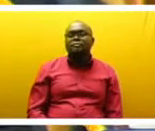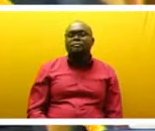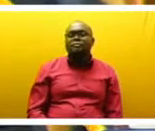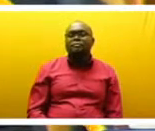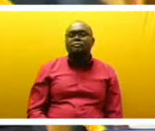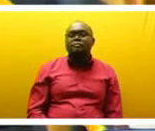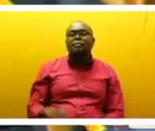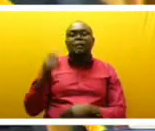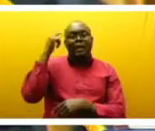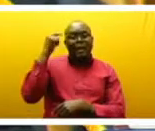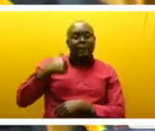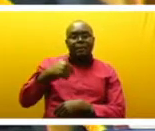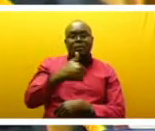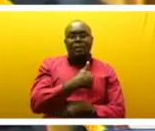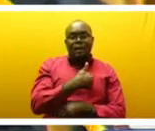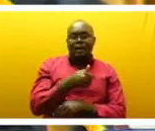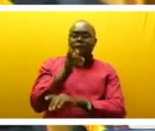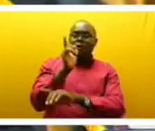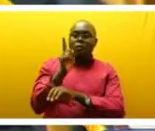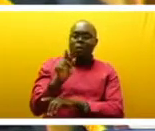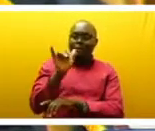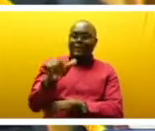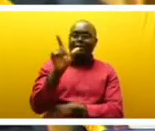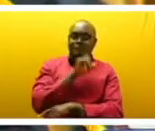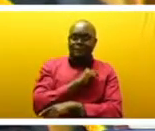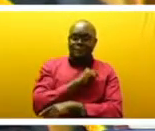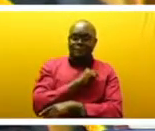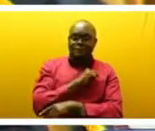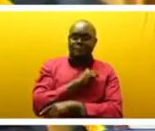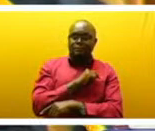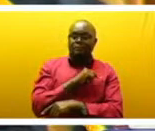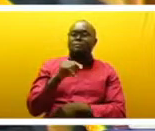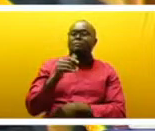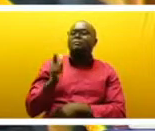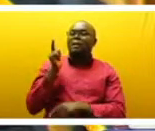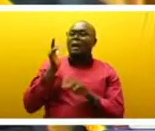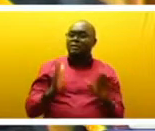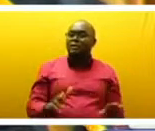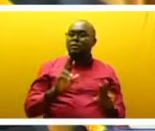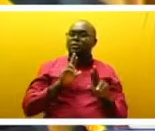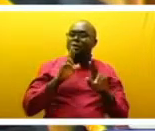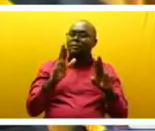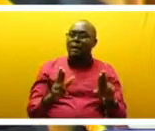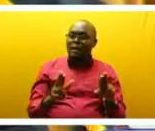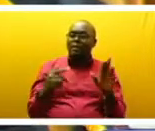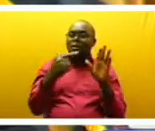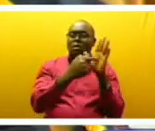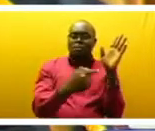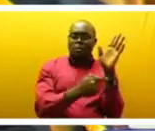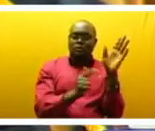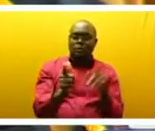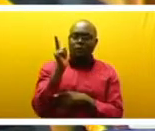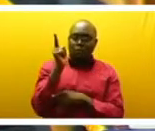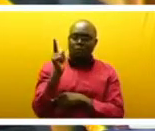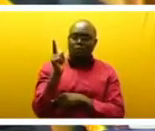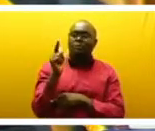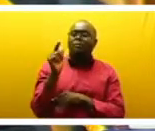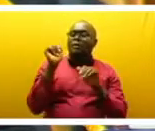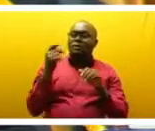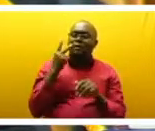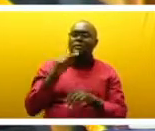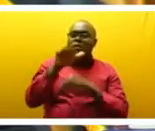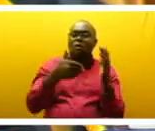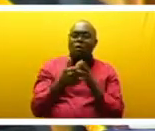I think we have already cautioned Council to reply on points of law, and you can see all of us